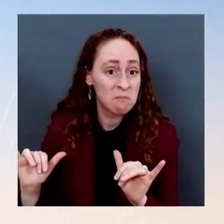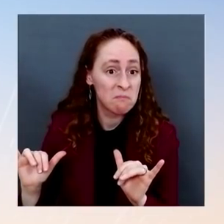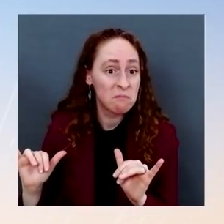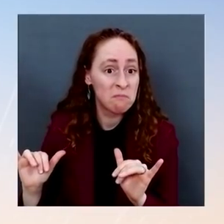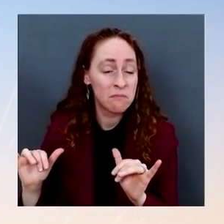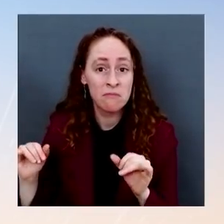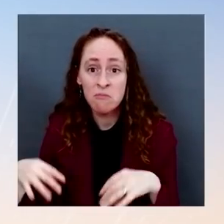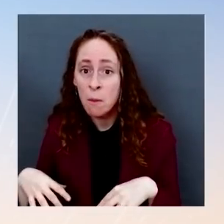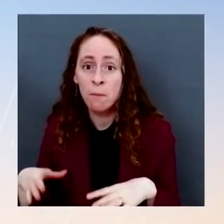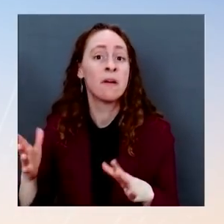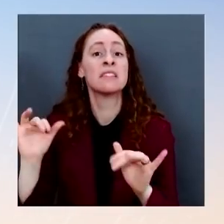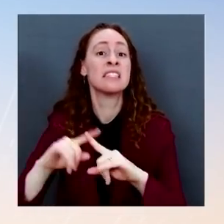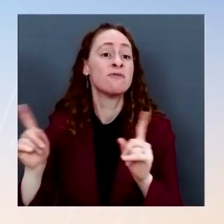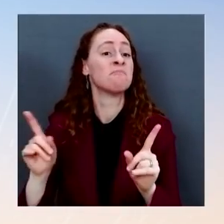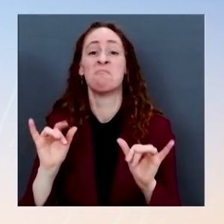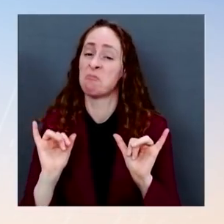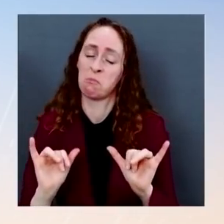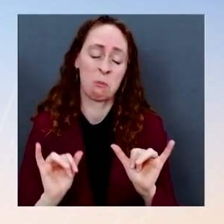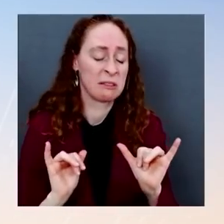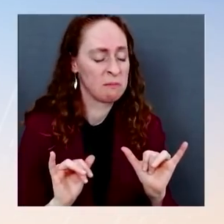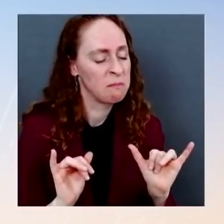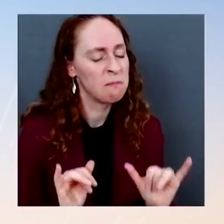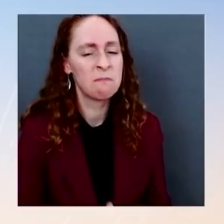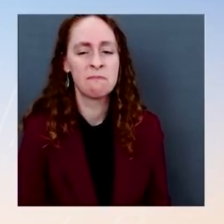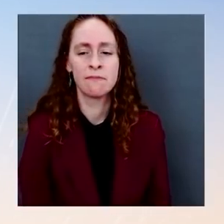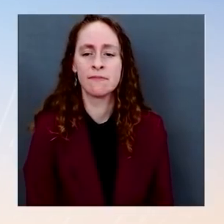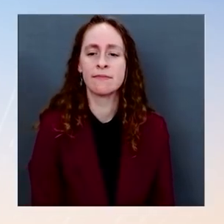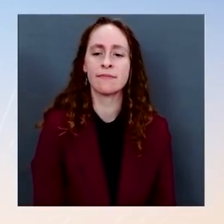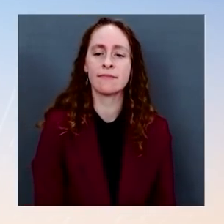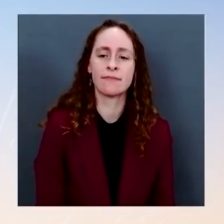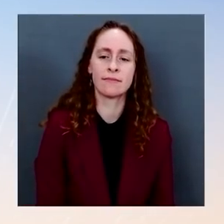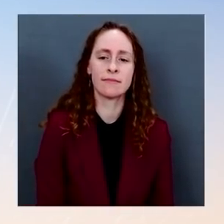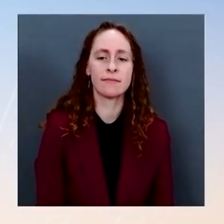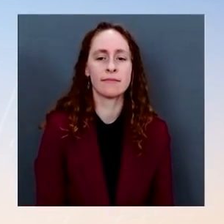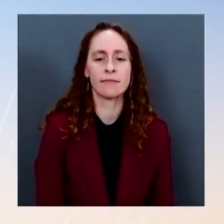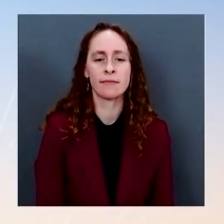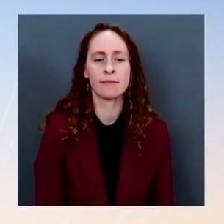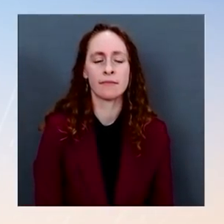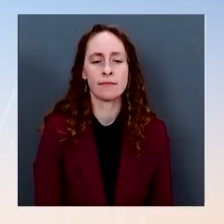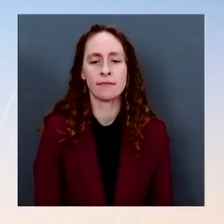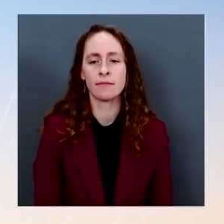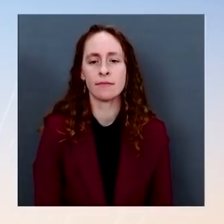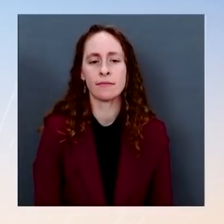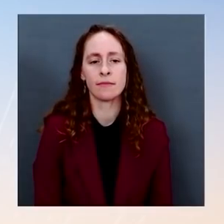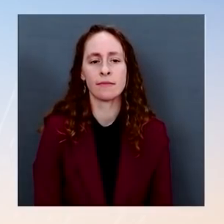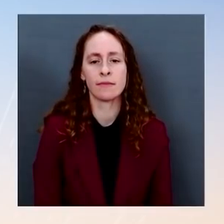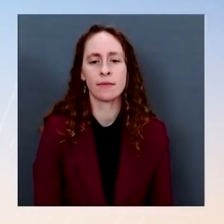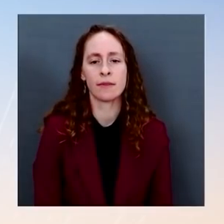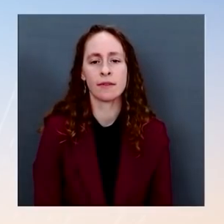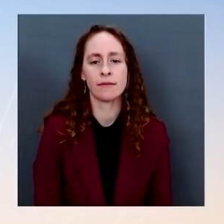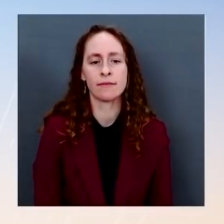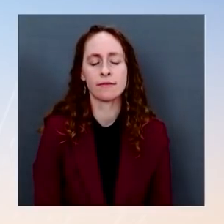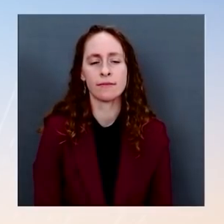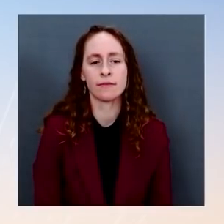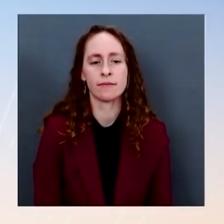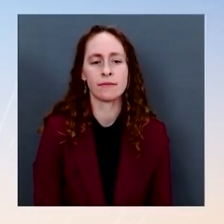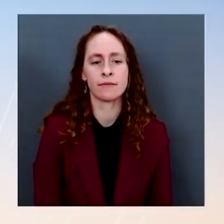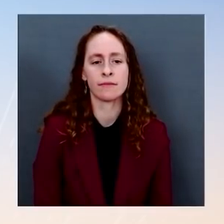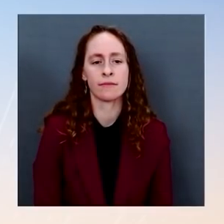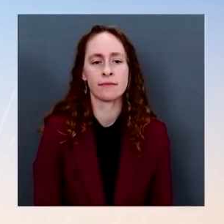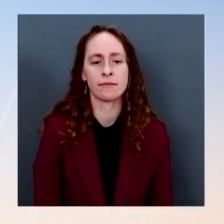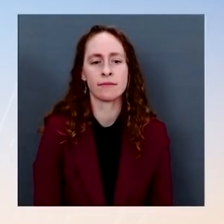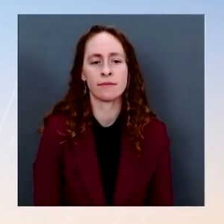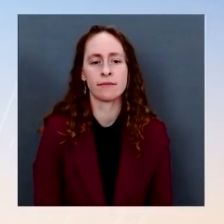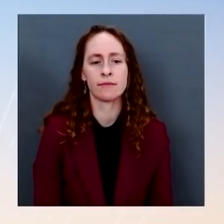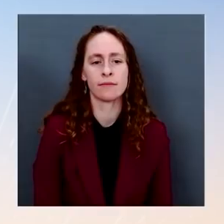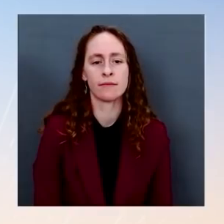that the president's aides alienated him and that's the real reason that he backed away from the bill? I think our statement yesterday speaks for itself. Joe Manchin said